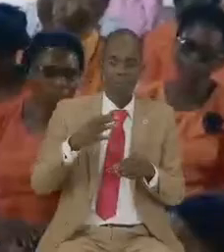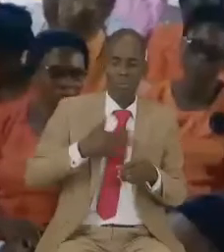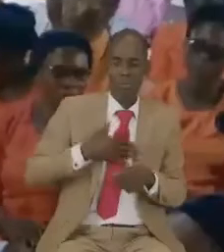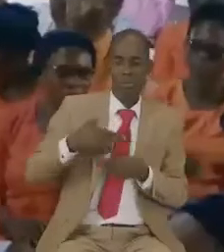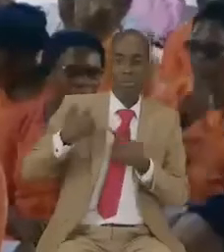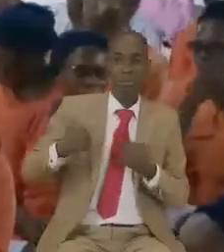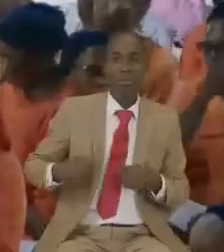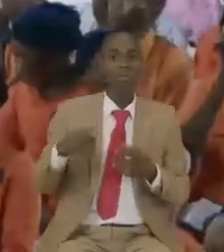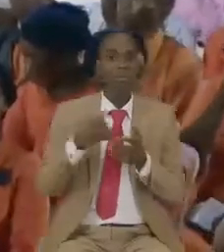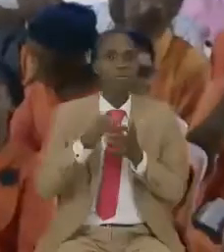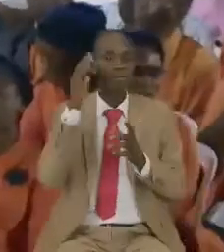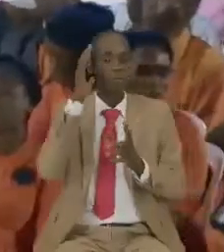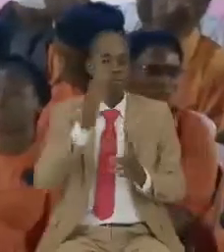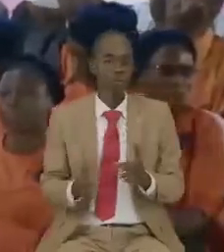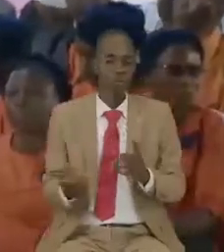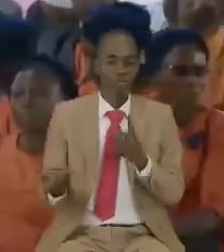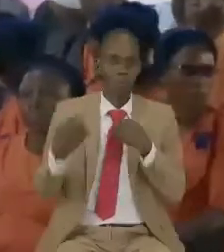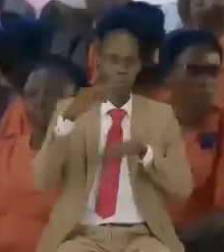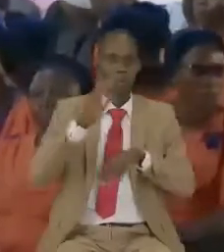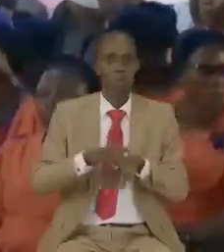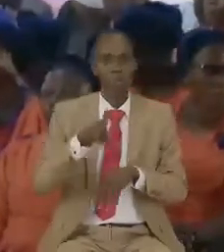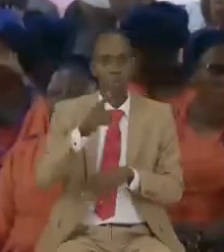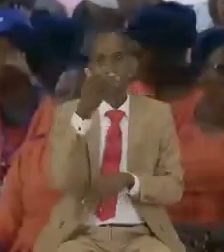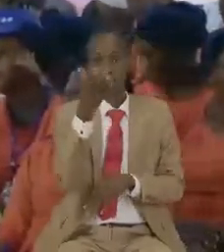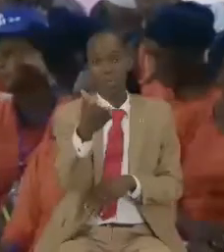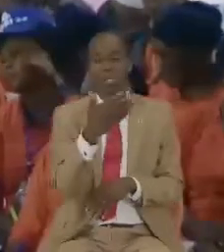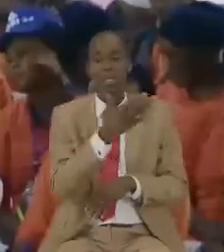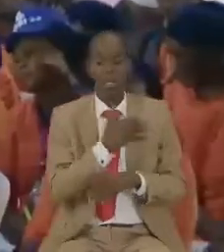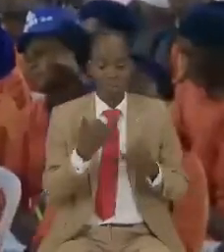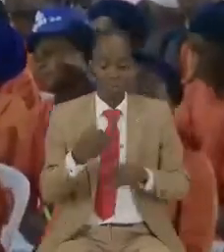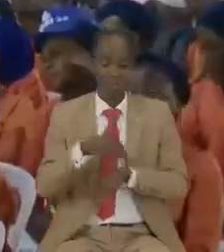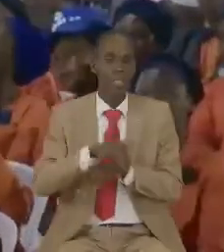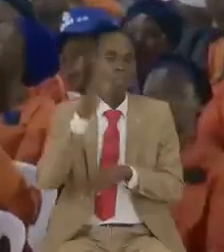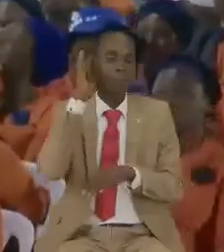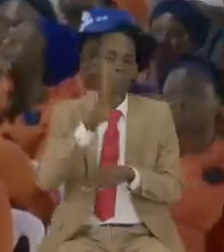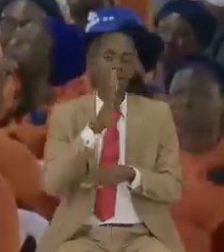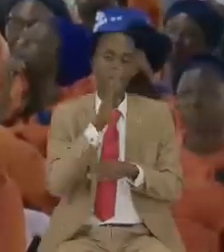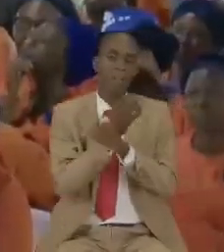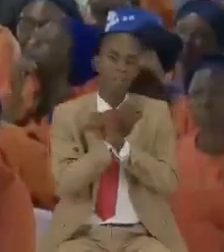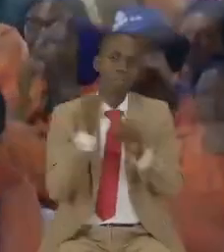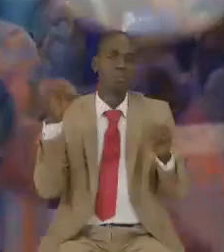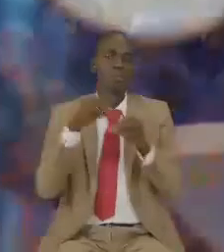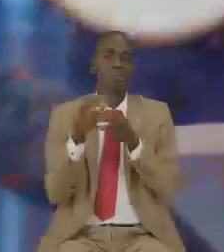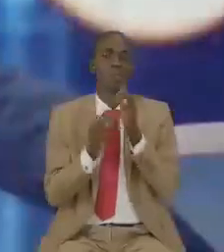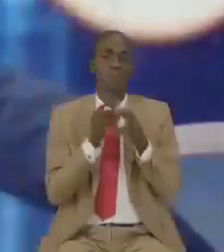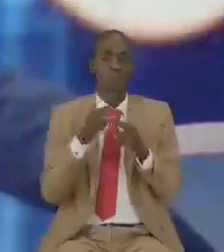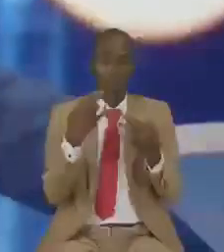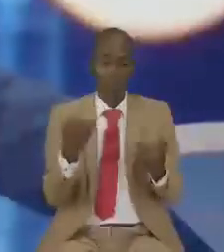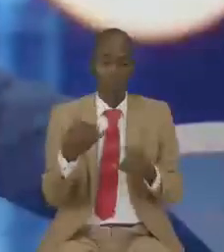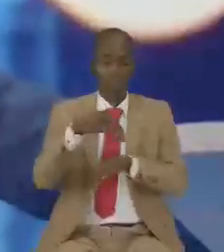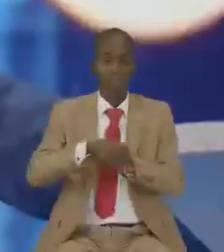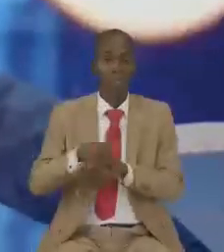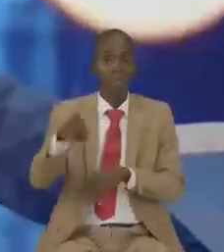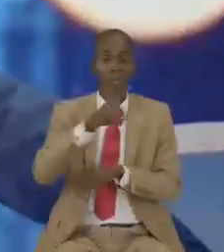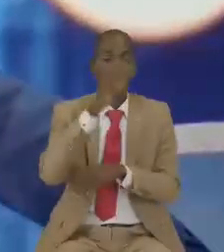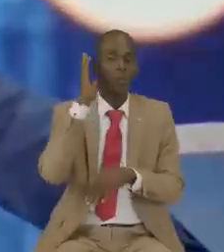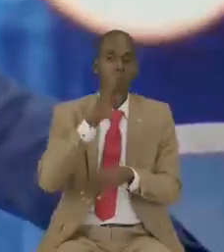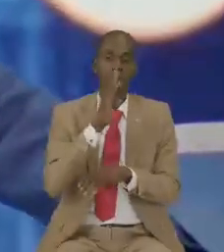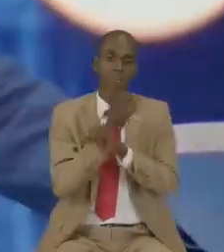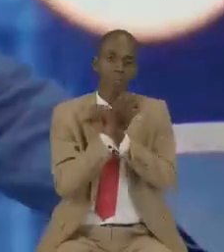will catch up on you there. And tonight you'll be saved. I said tonight you'll be